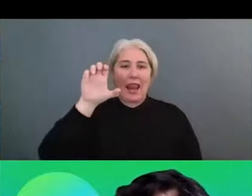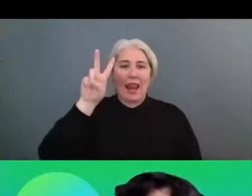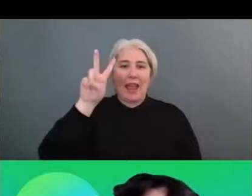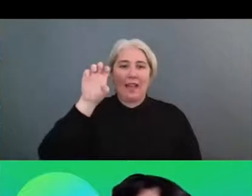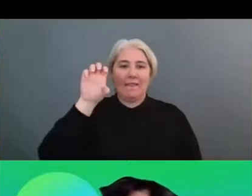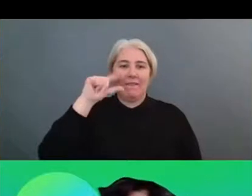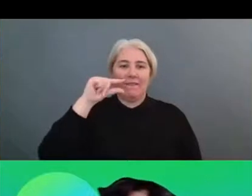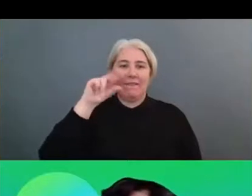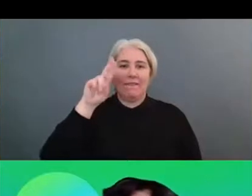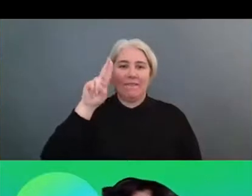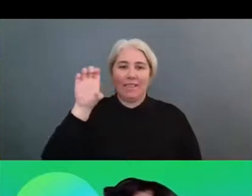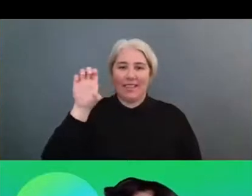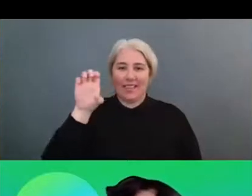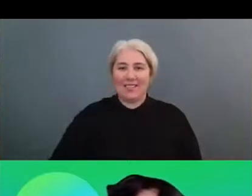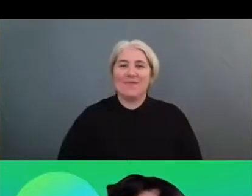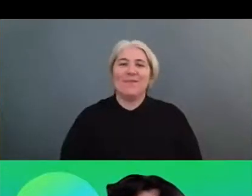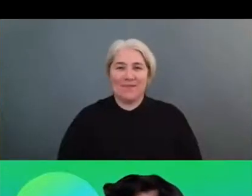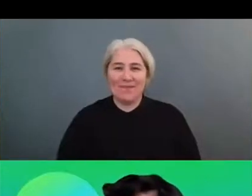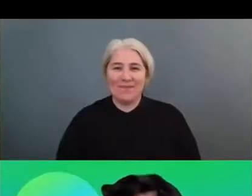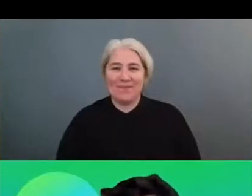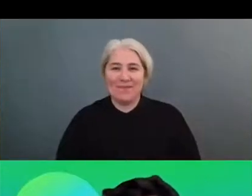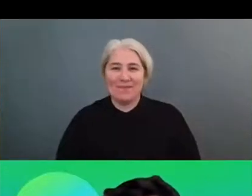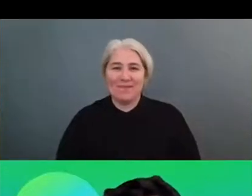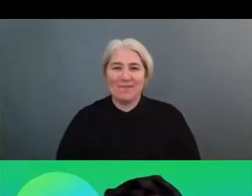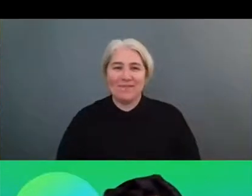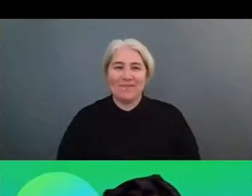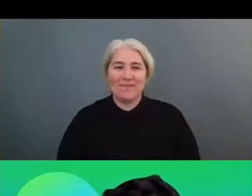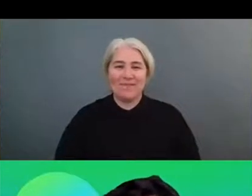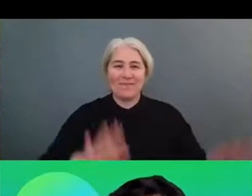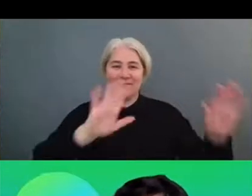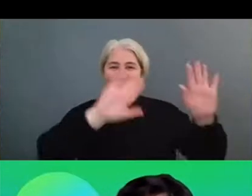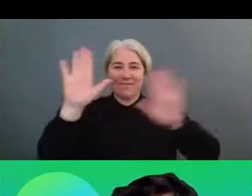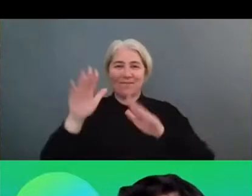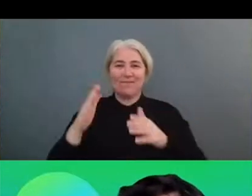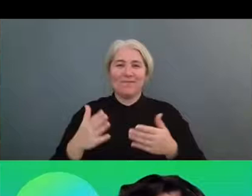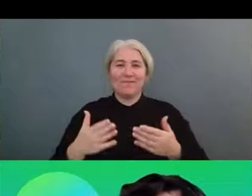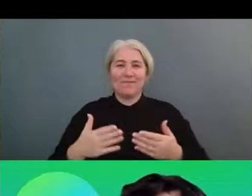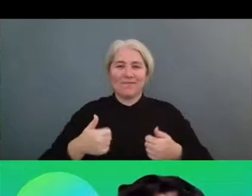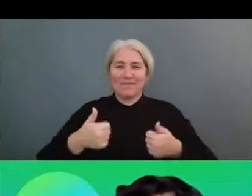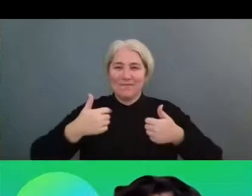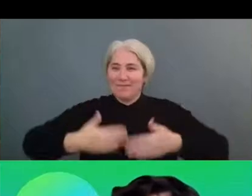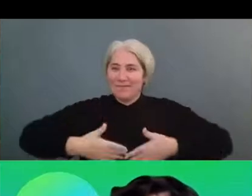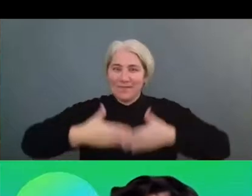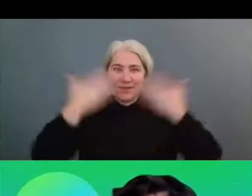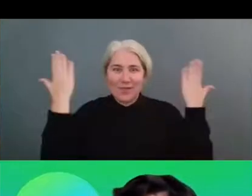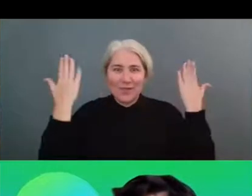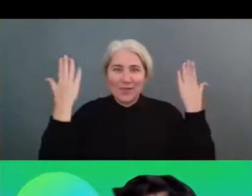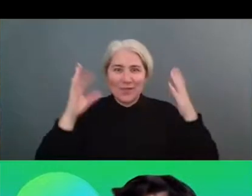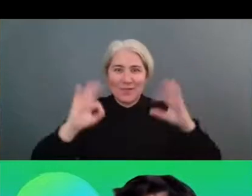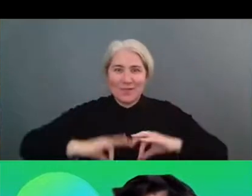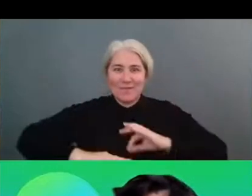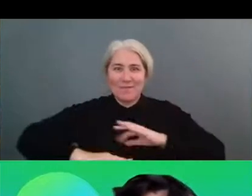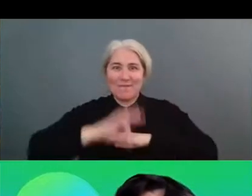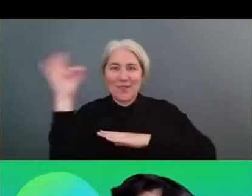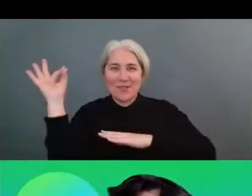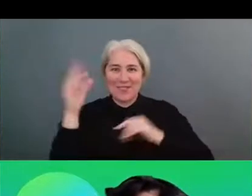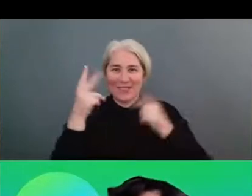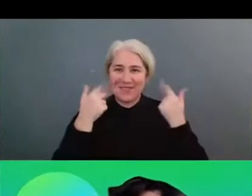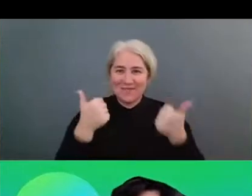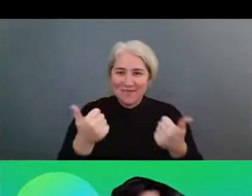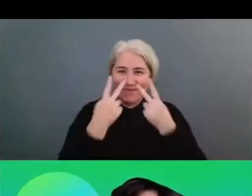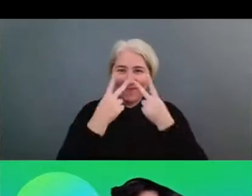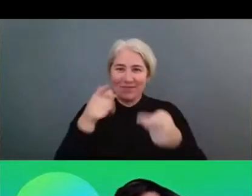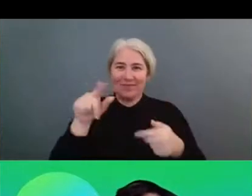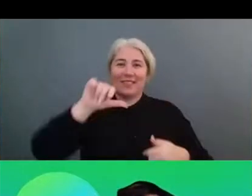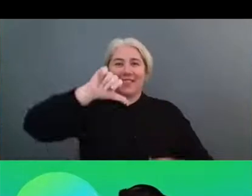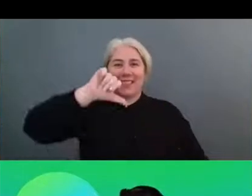So good morning to those joining us this morning. Welcome to the first roundtable of the second morning of the conference Calling the